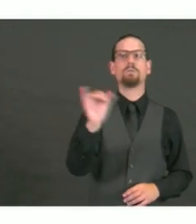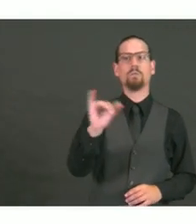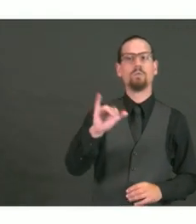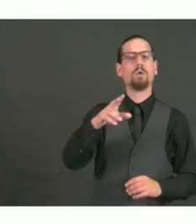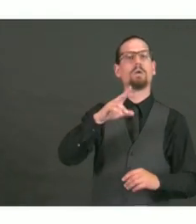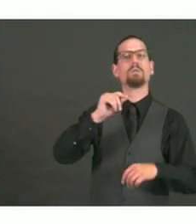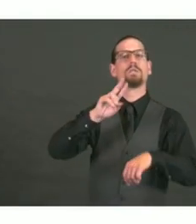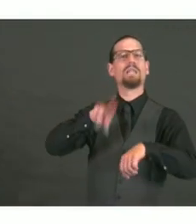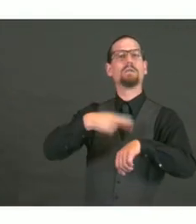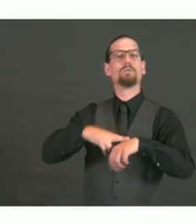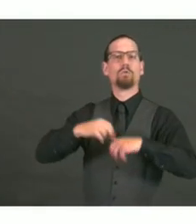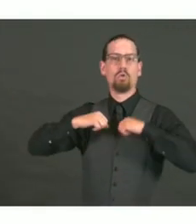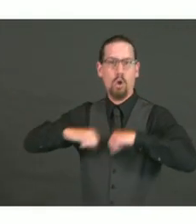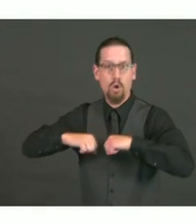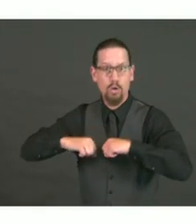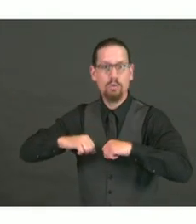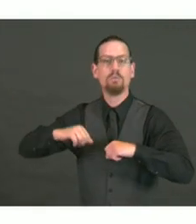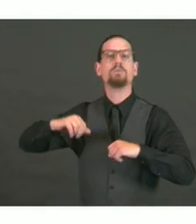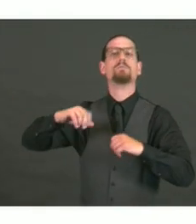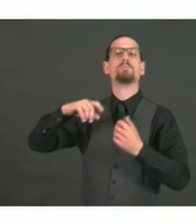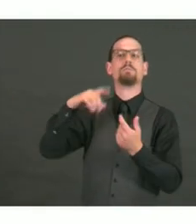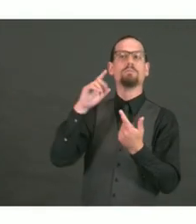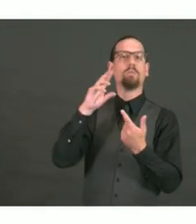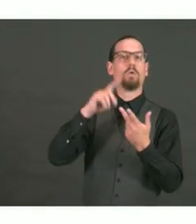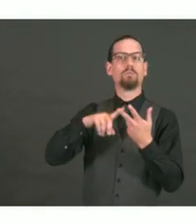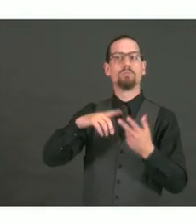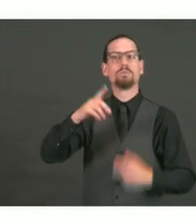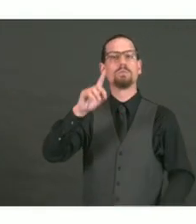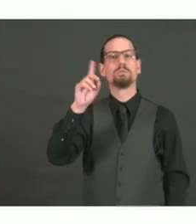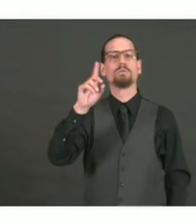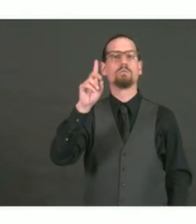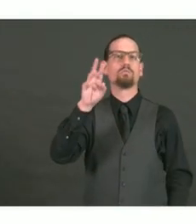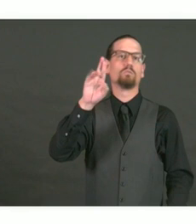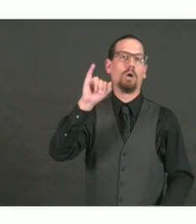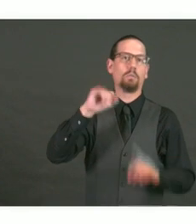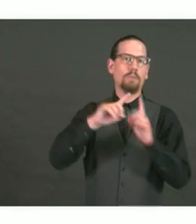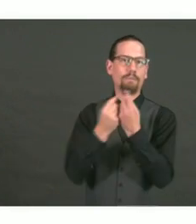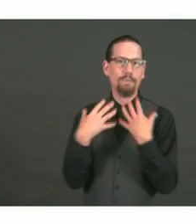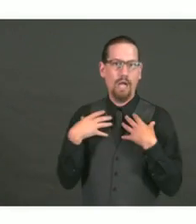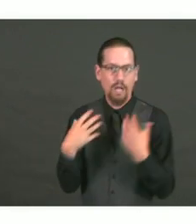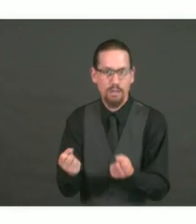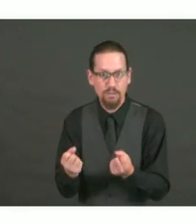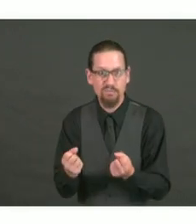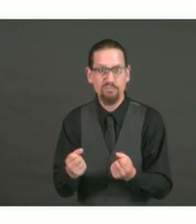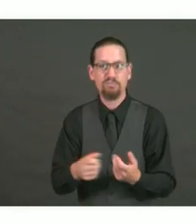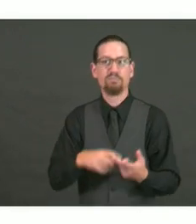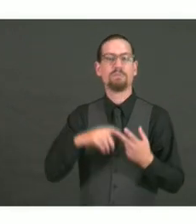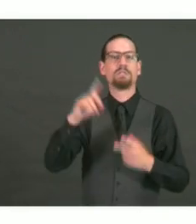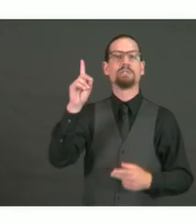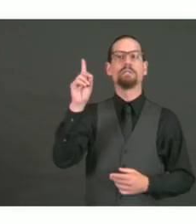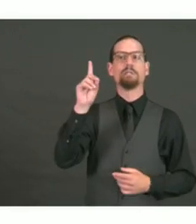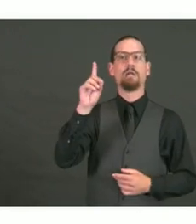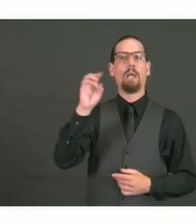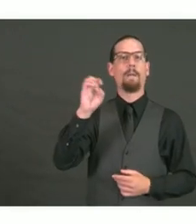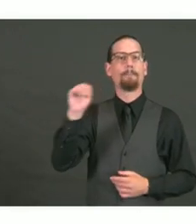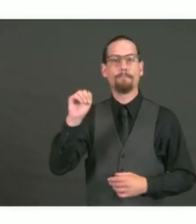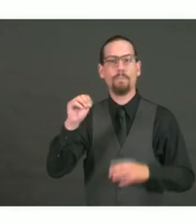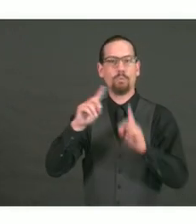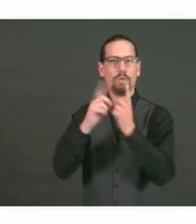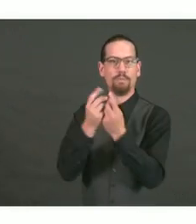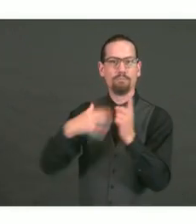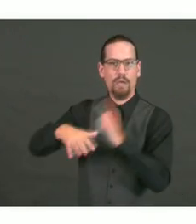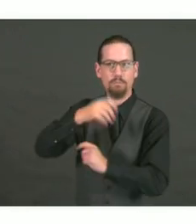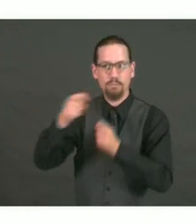Guard and the Department of Health at the airport and at the train station, passing out information to anyone who's traveling